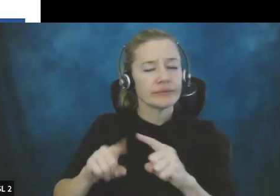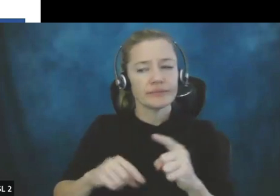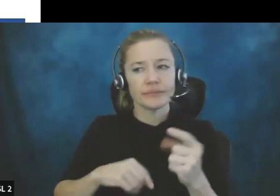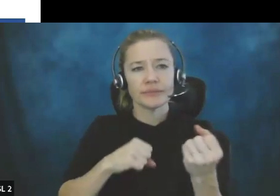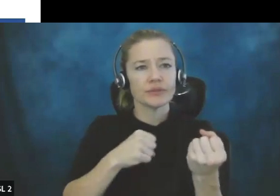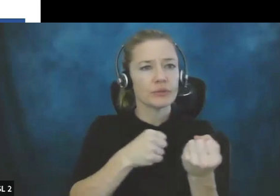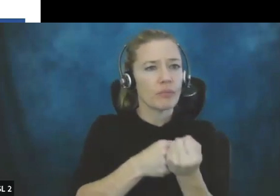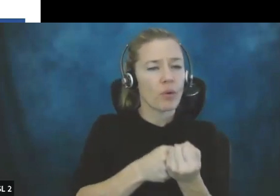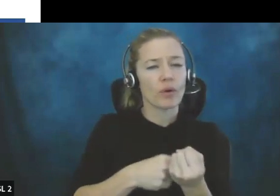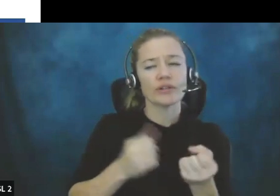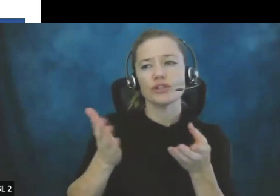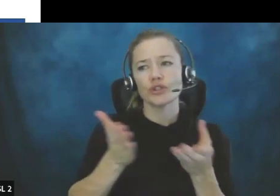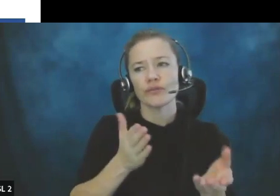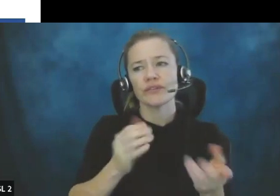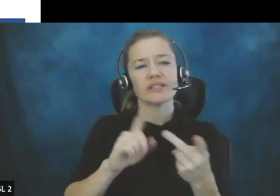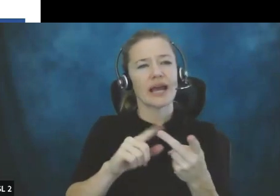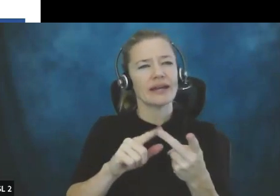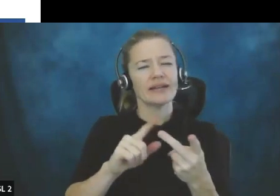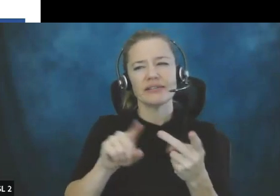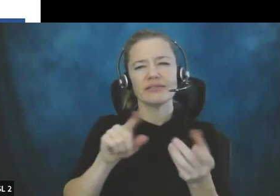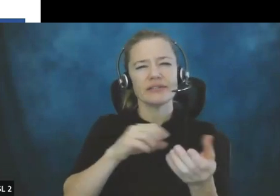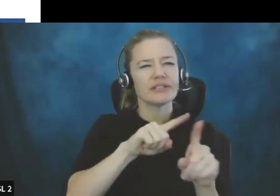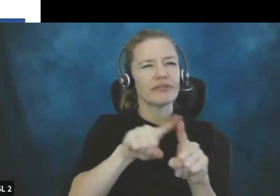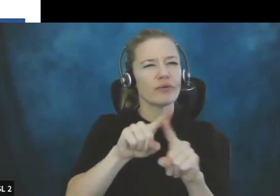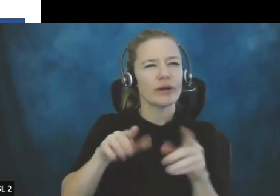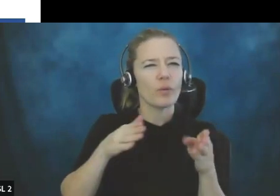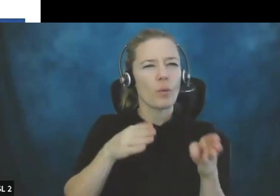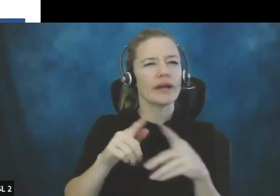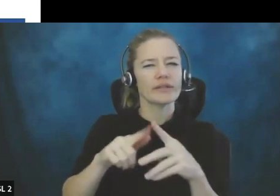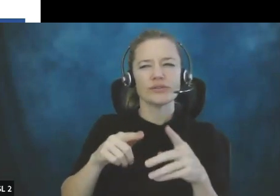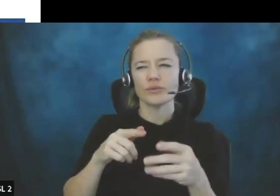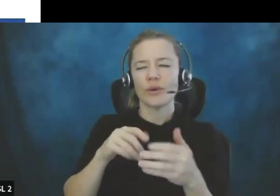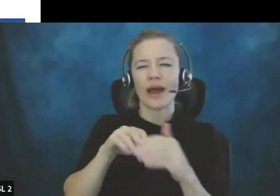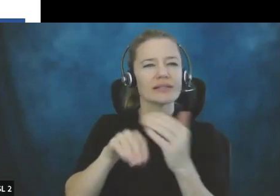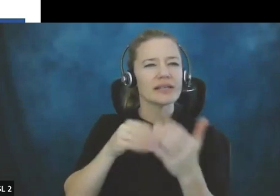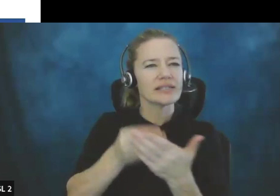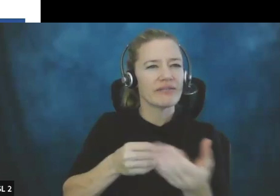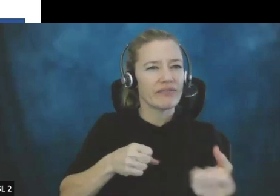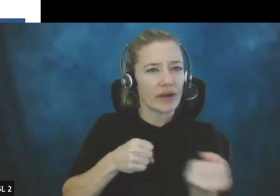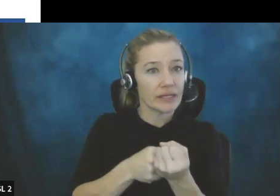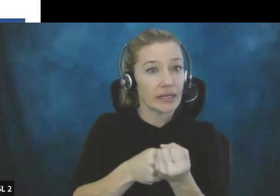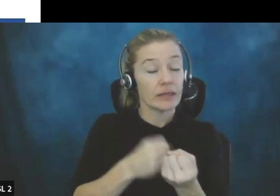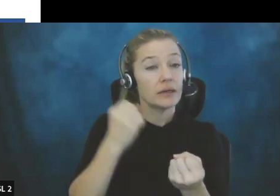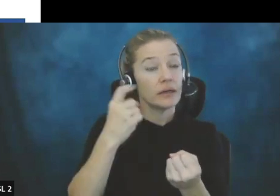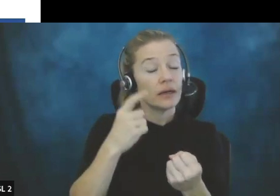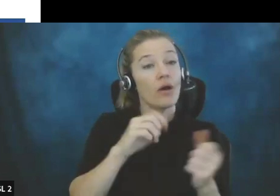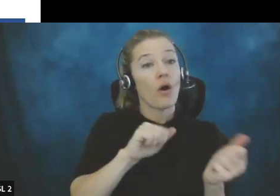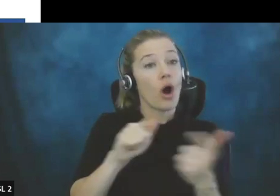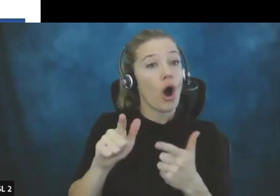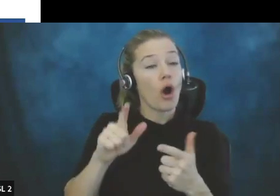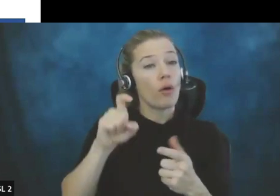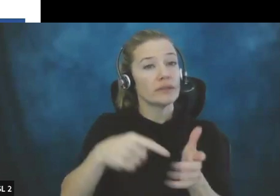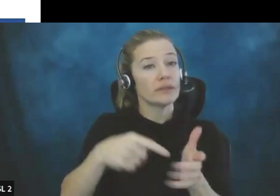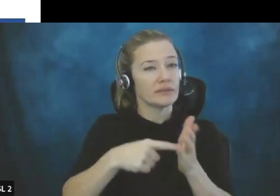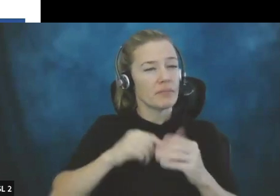sources, multiple state departments. That each may have their own eligibility, right,